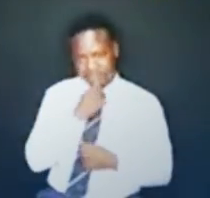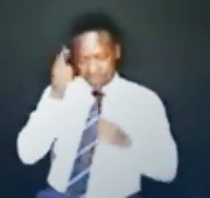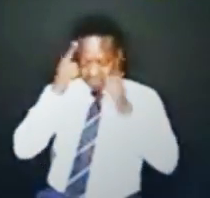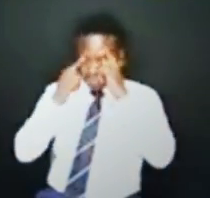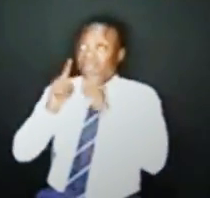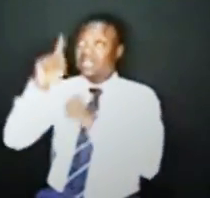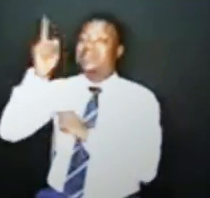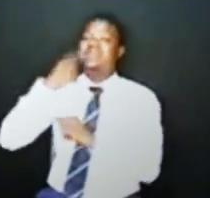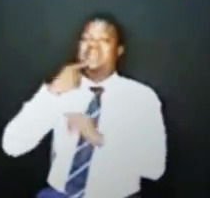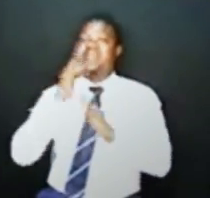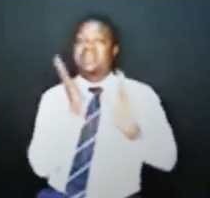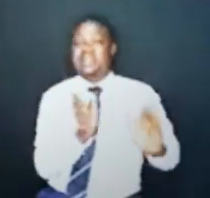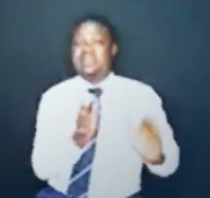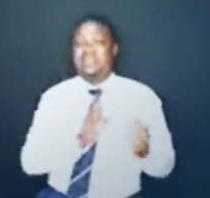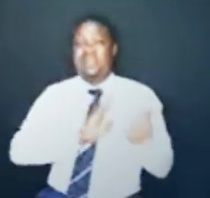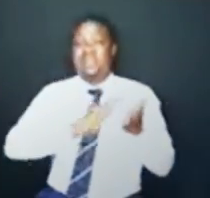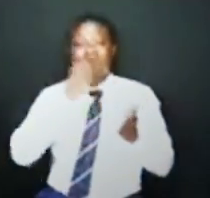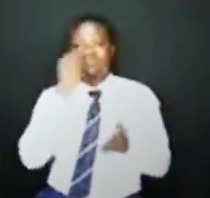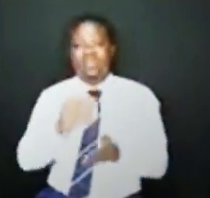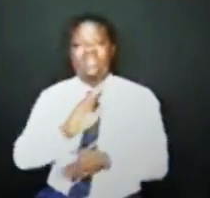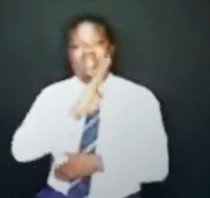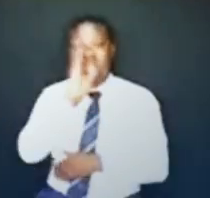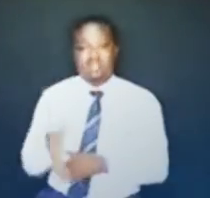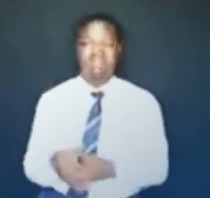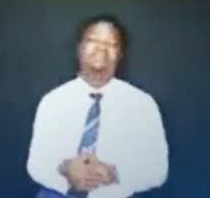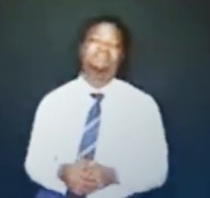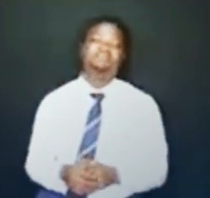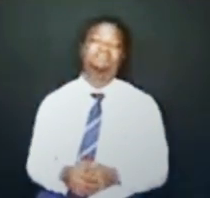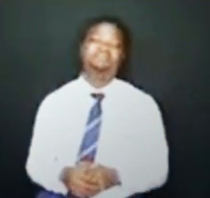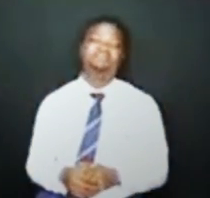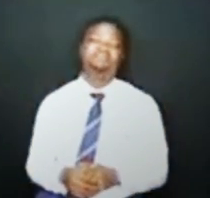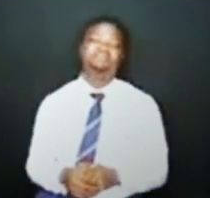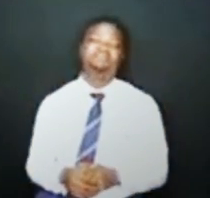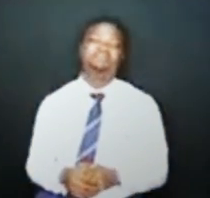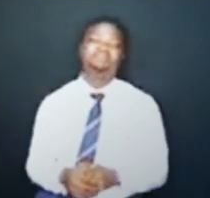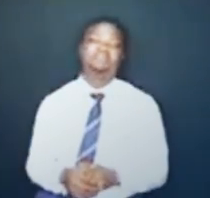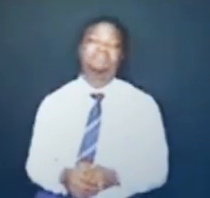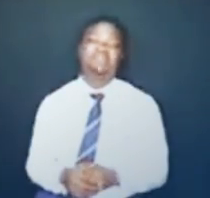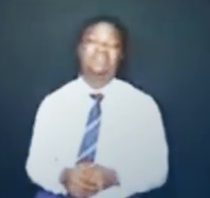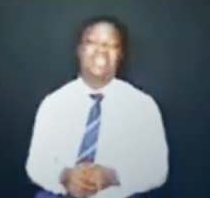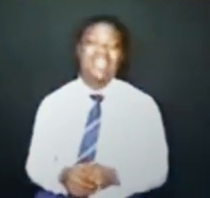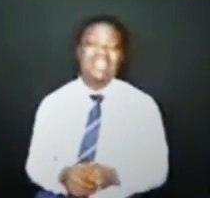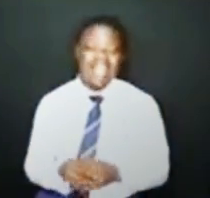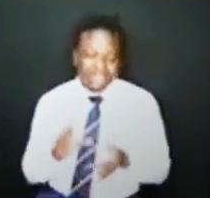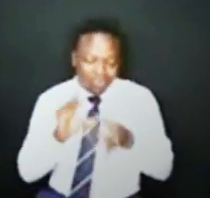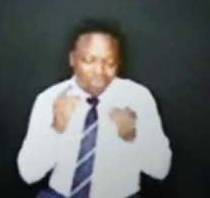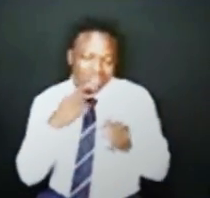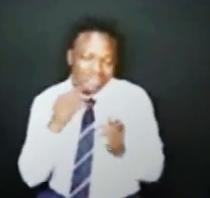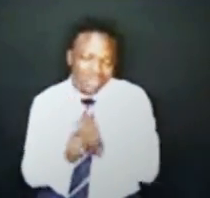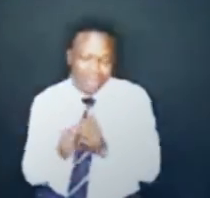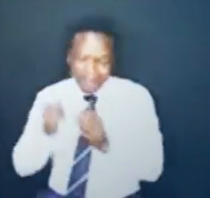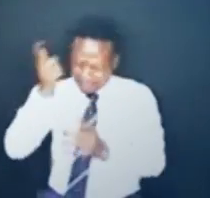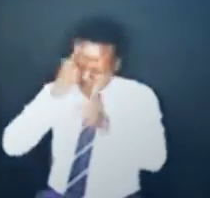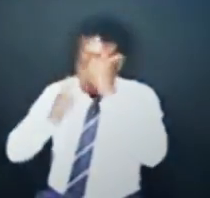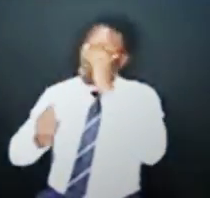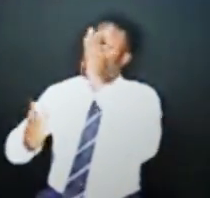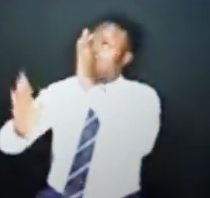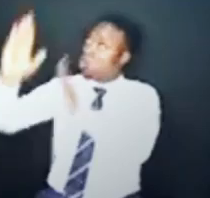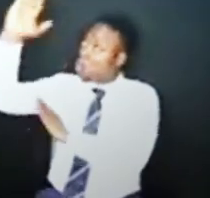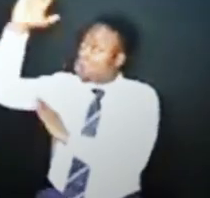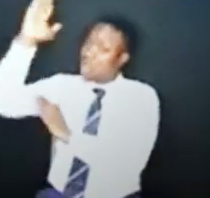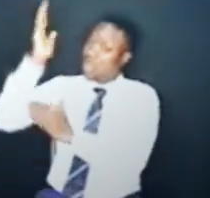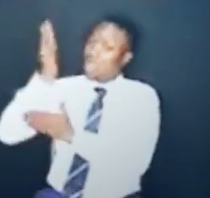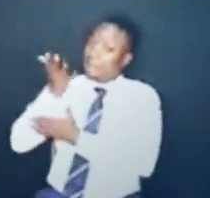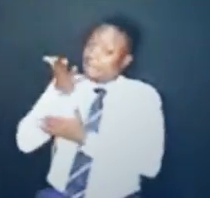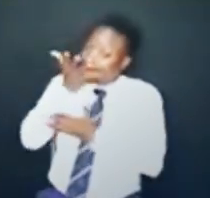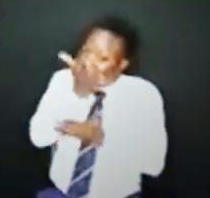mere nyae wo nanso mere mpa wo da. Now it says, because God has said. Just if you say,